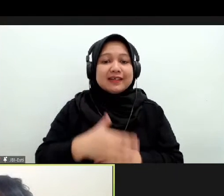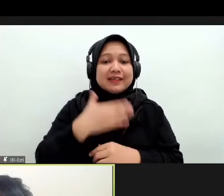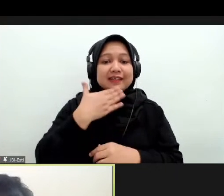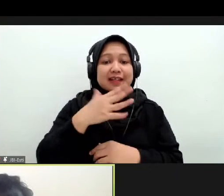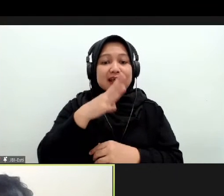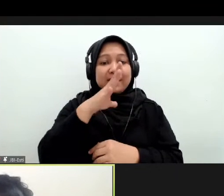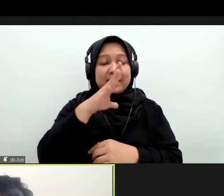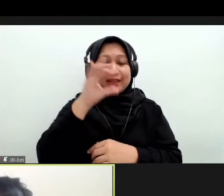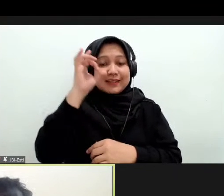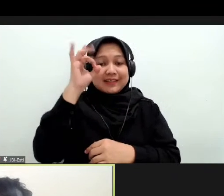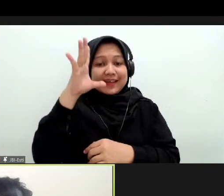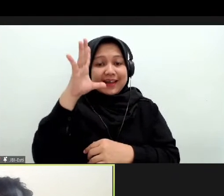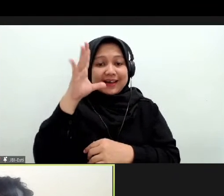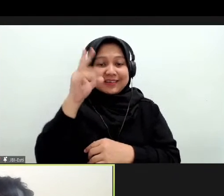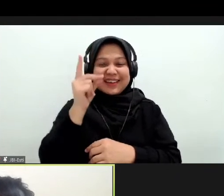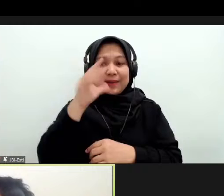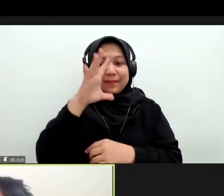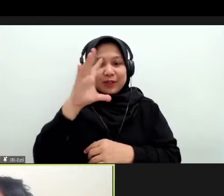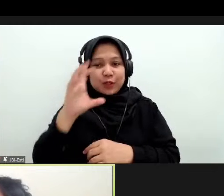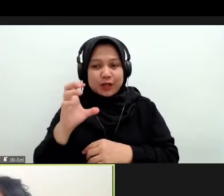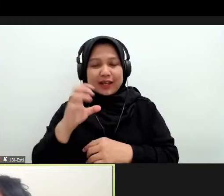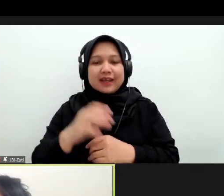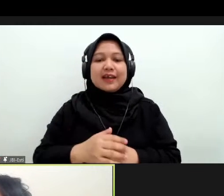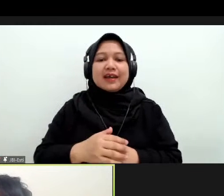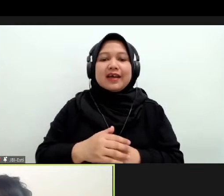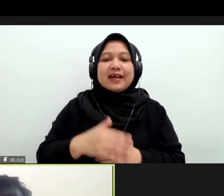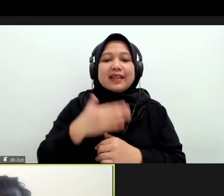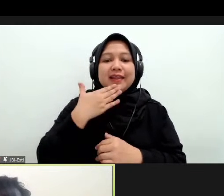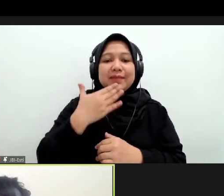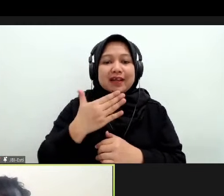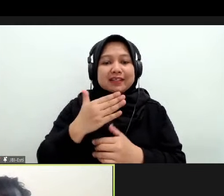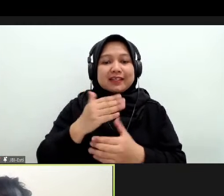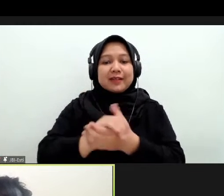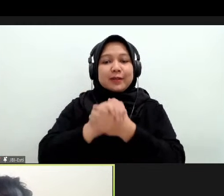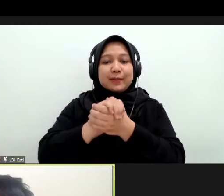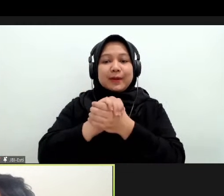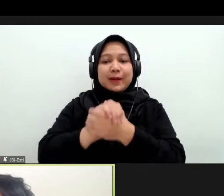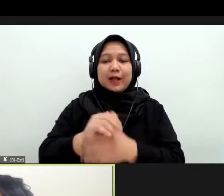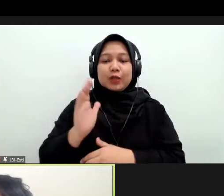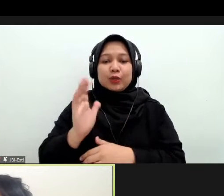Working Group. Good afternoon, everyone.